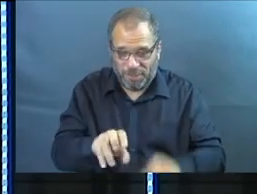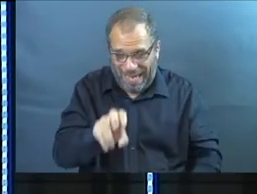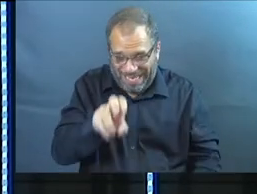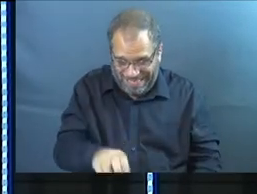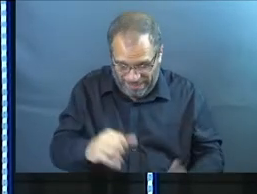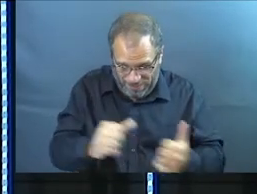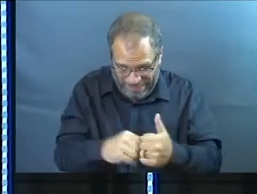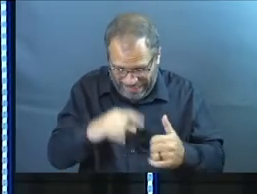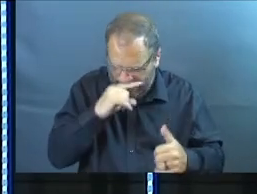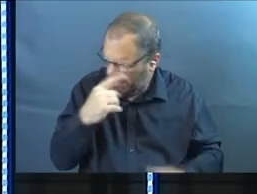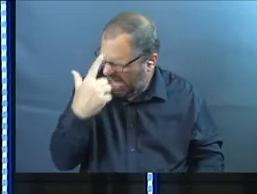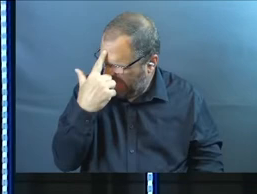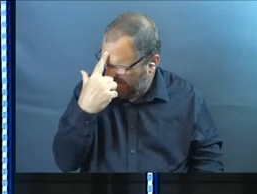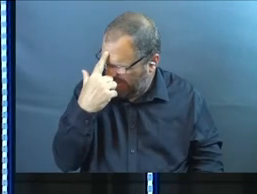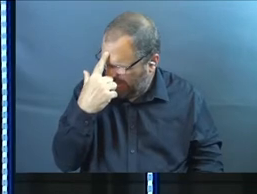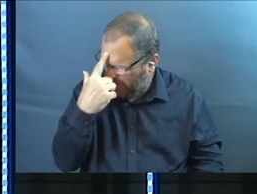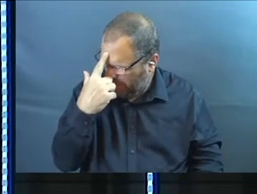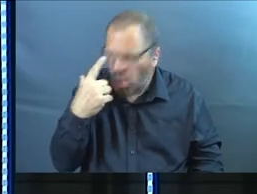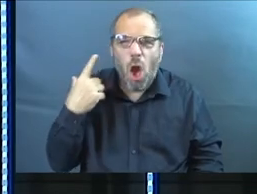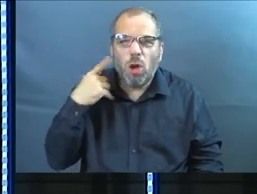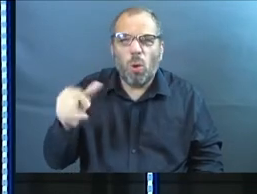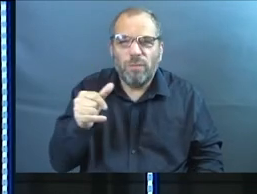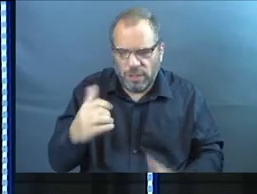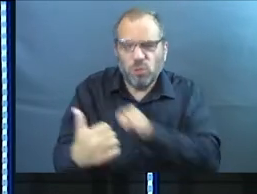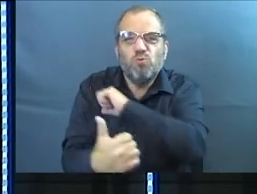sitting down with the kids and I think it was goldfish time.